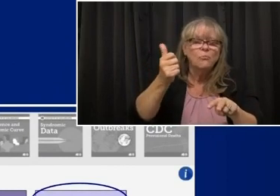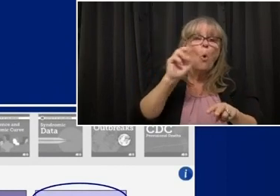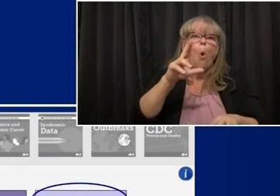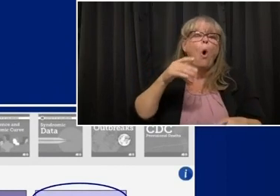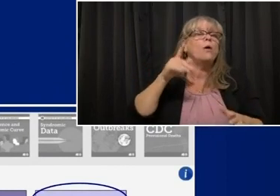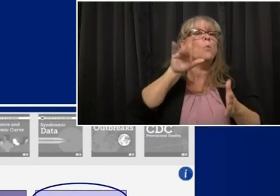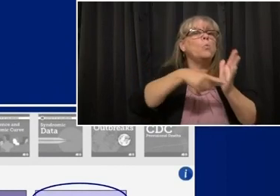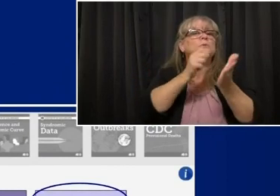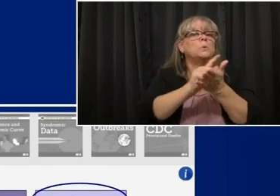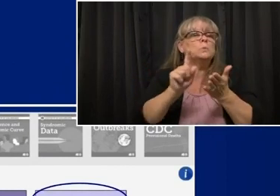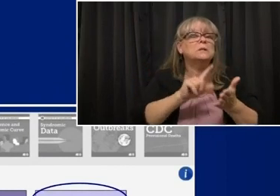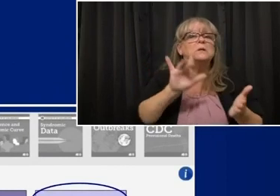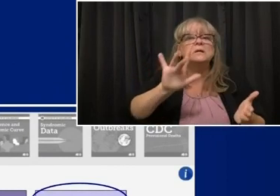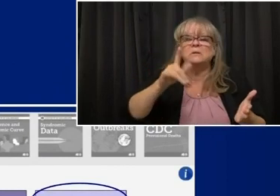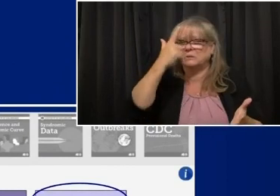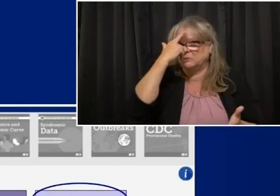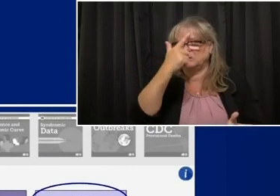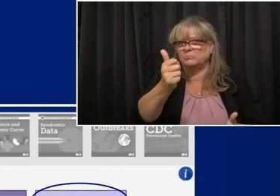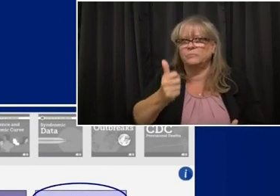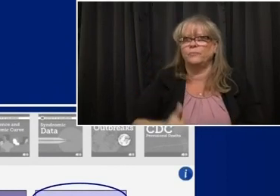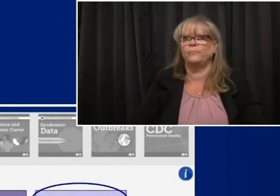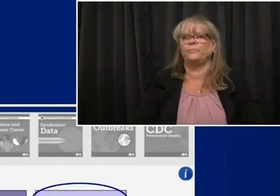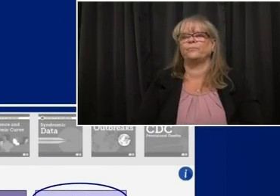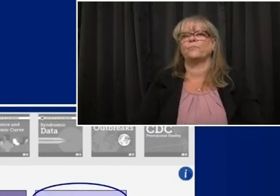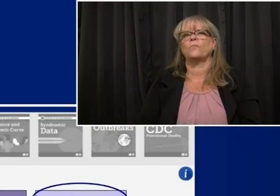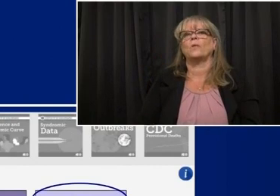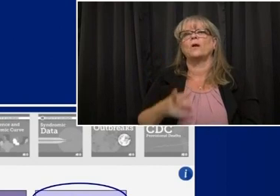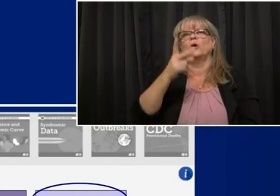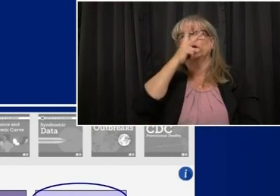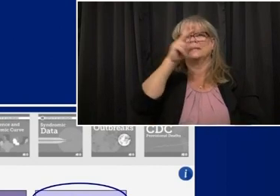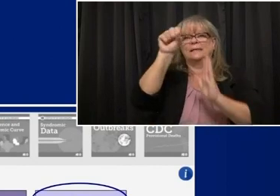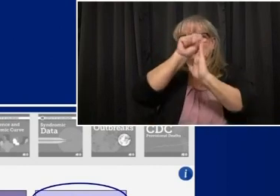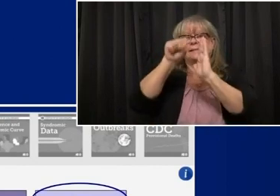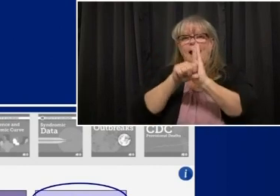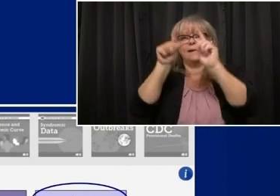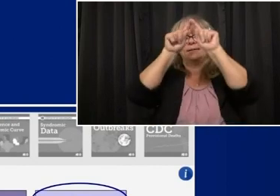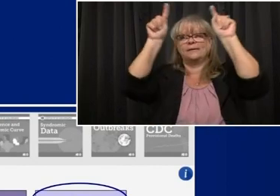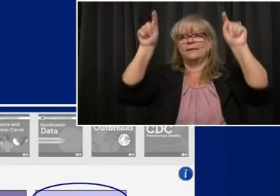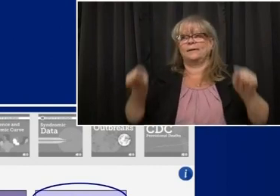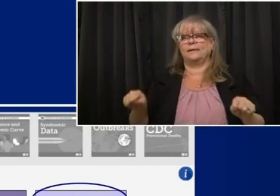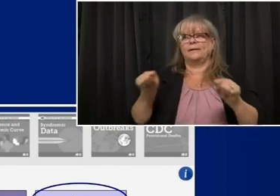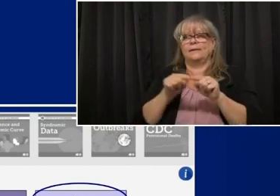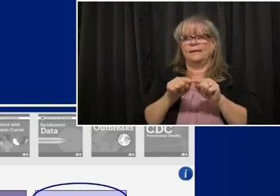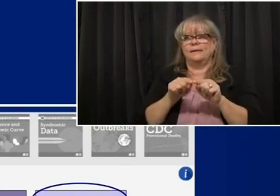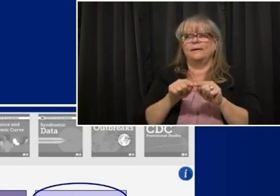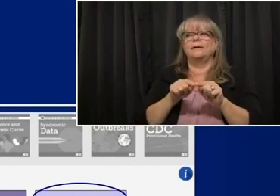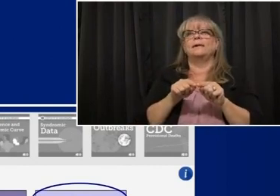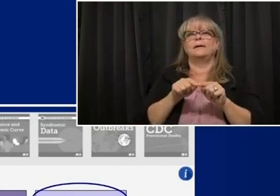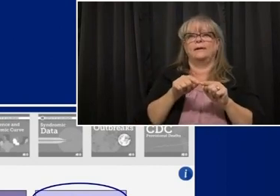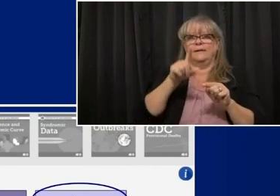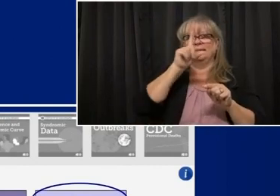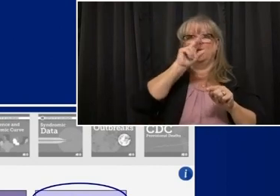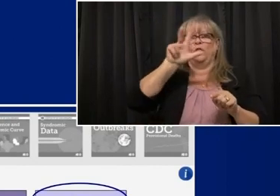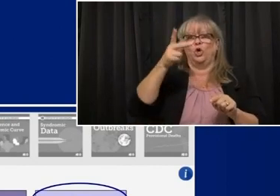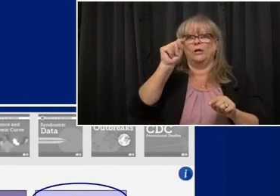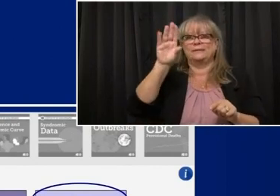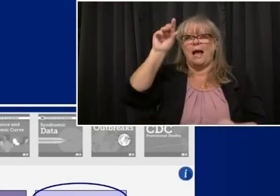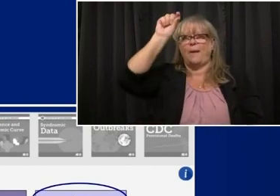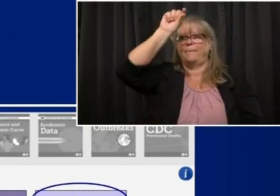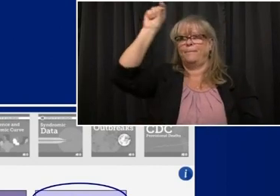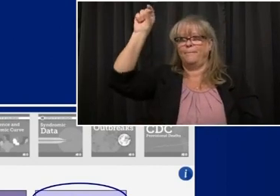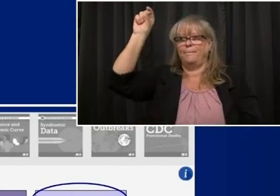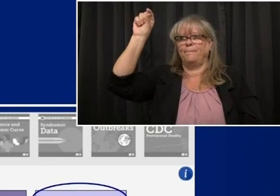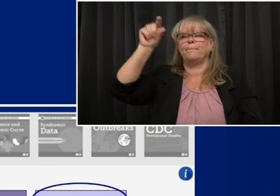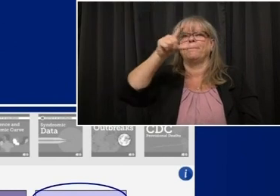is map-based data, and here you can look at case count data. You can look at case rates, so case counts divided by the population